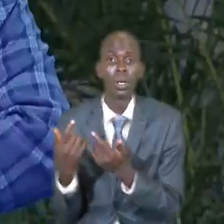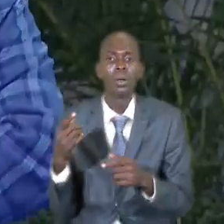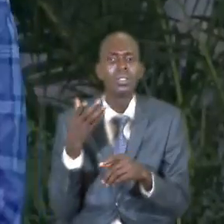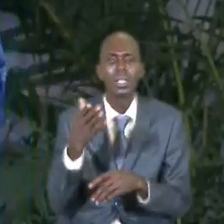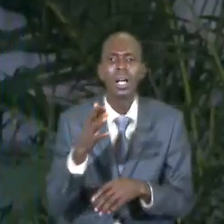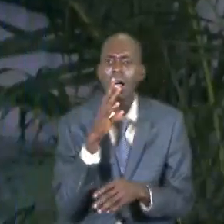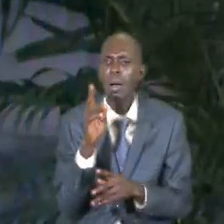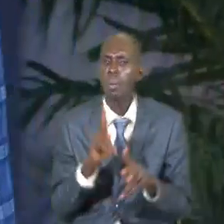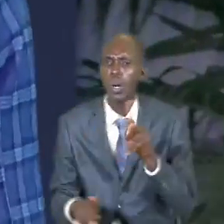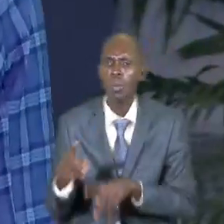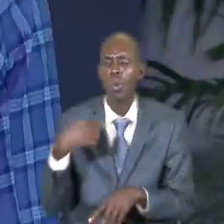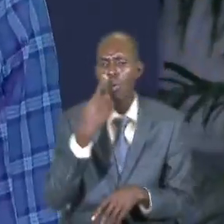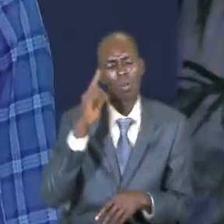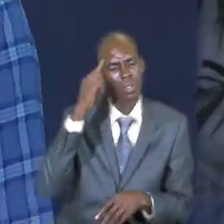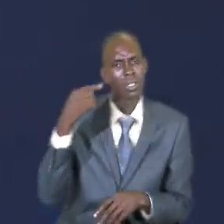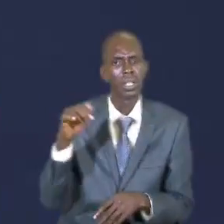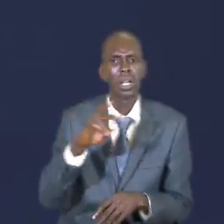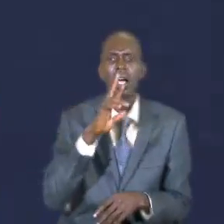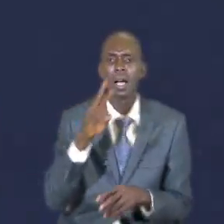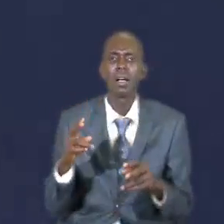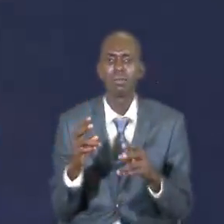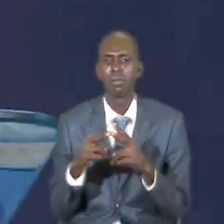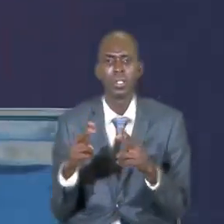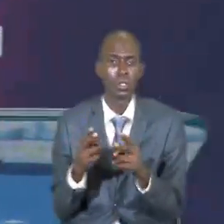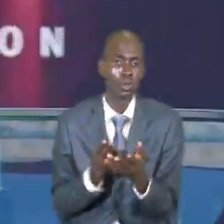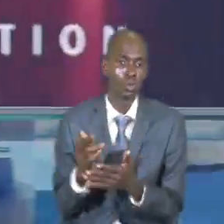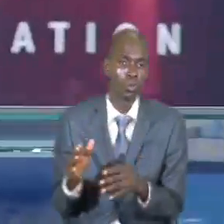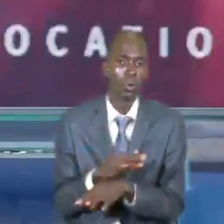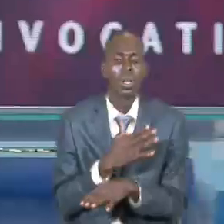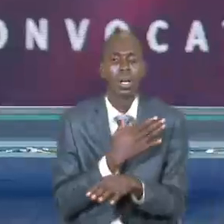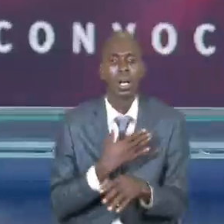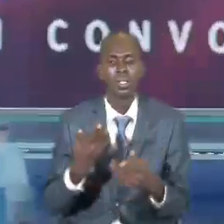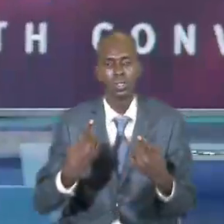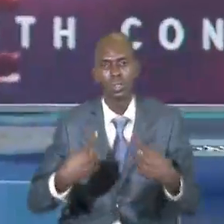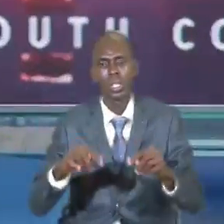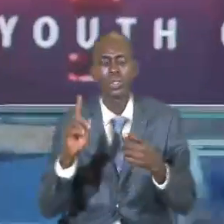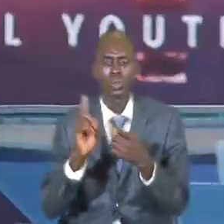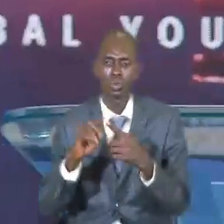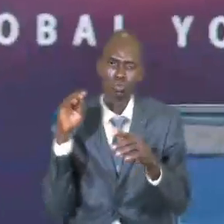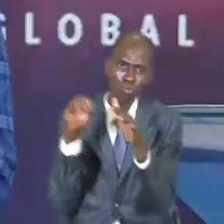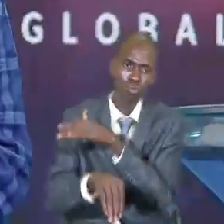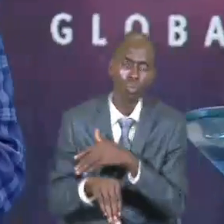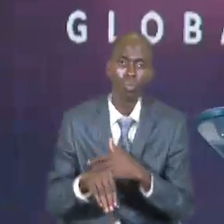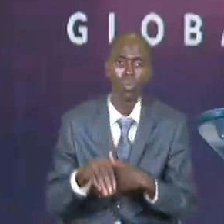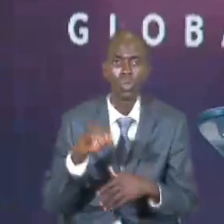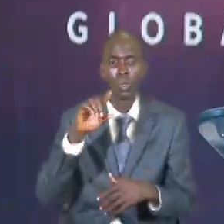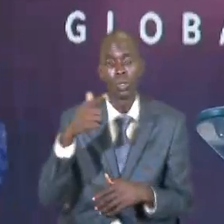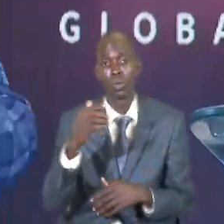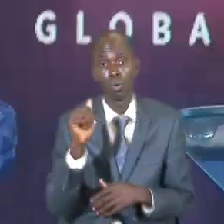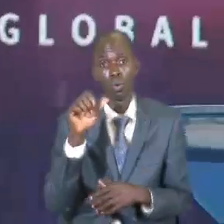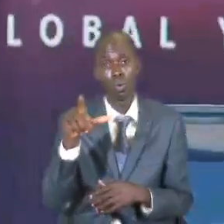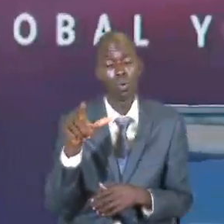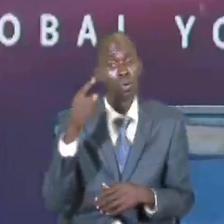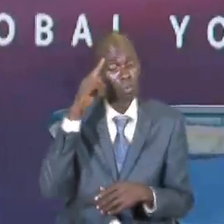sincere and they are trying to score a goal for themselves, but they are scoring a goal for the devil. They are scoring a goal for the